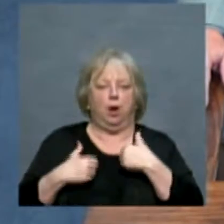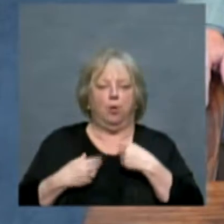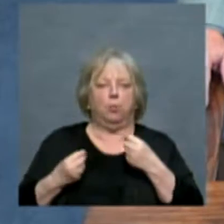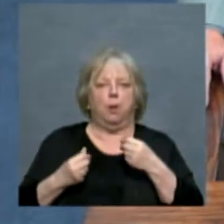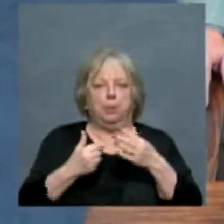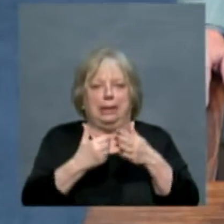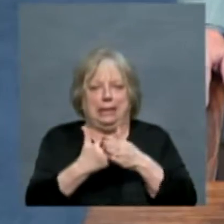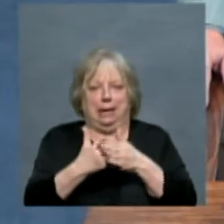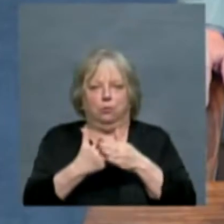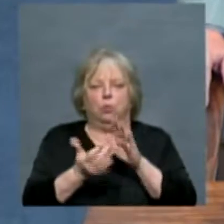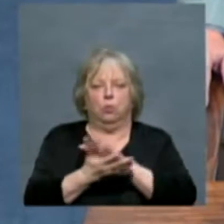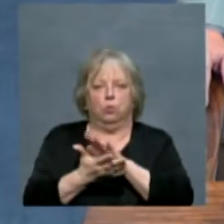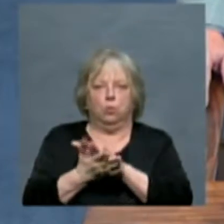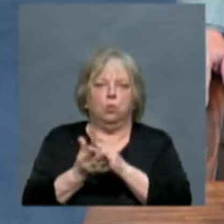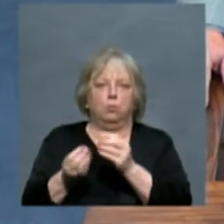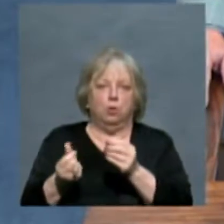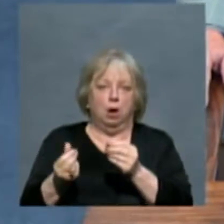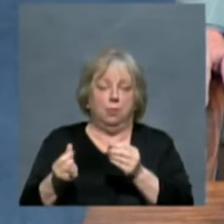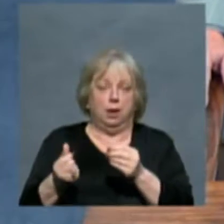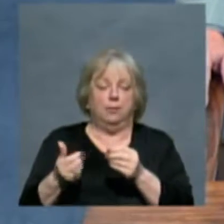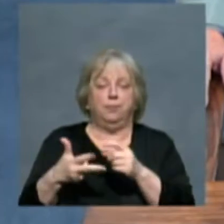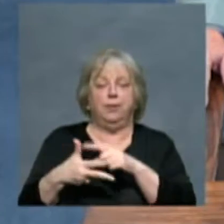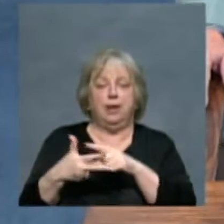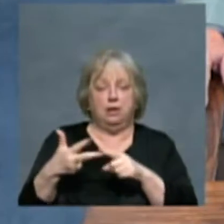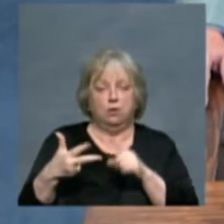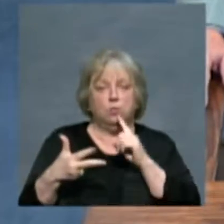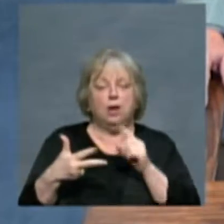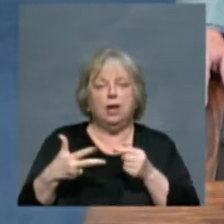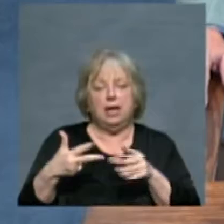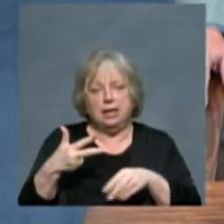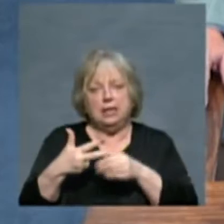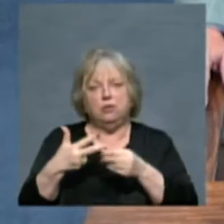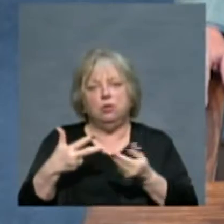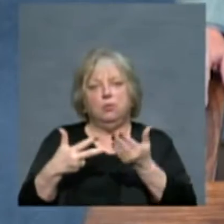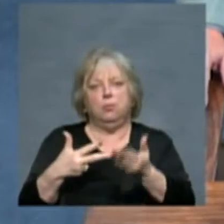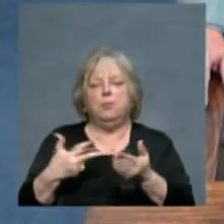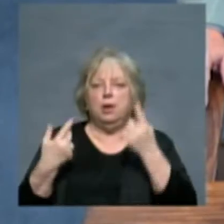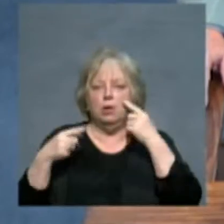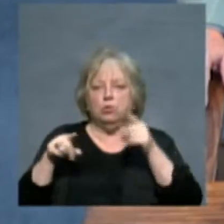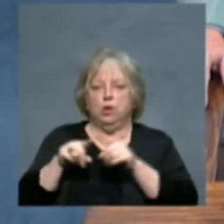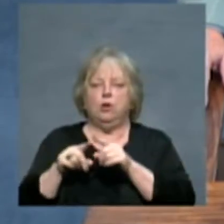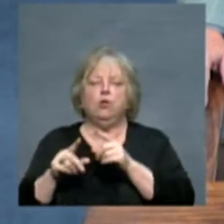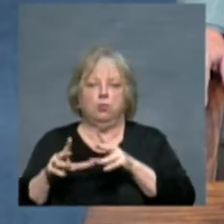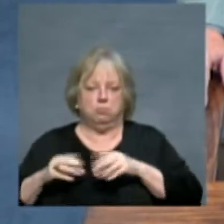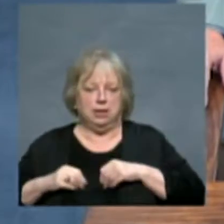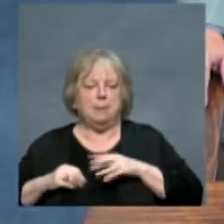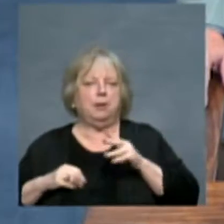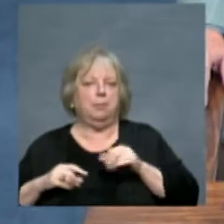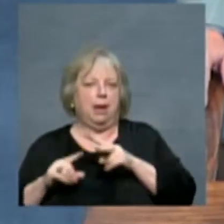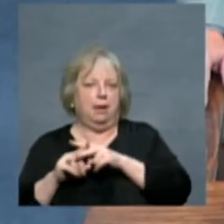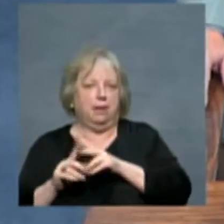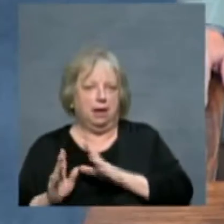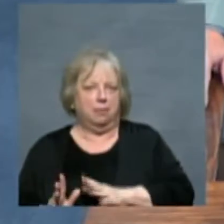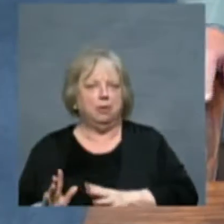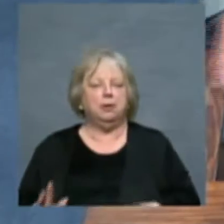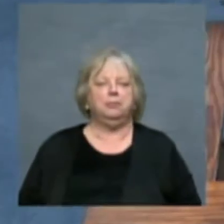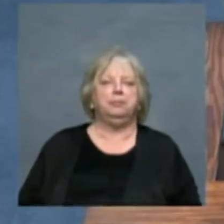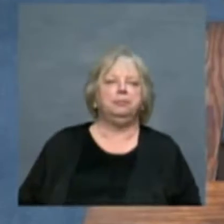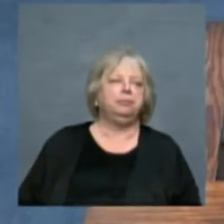property. These conditions, proposed conditions were agreed to by the applicant. A